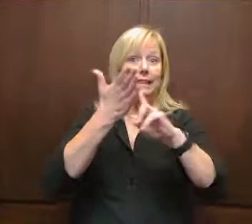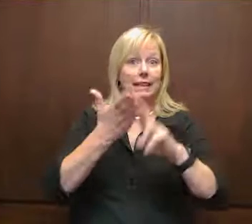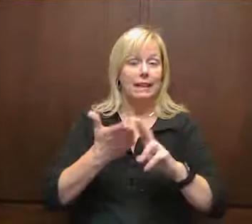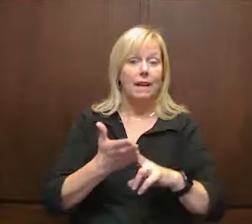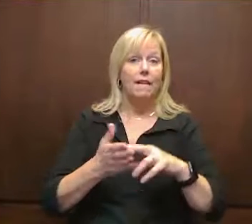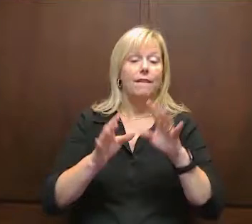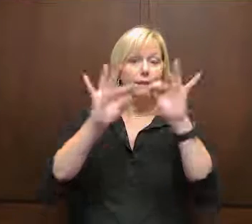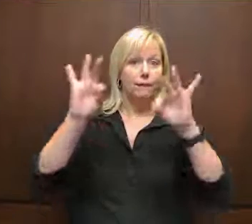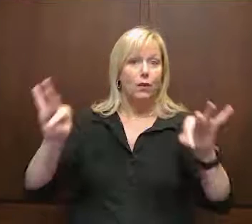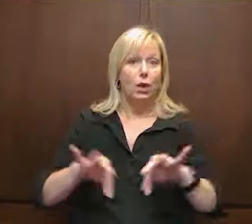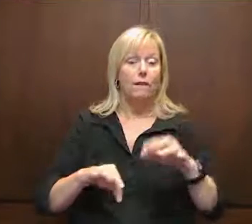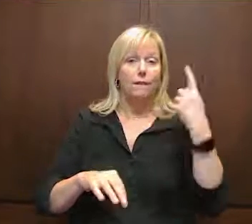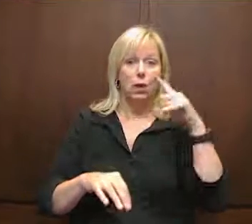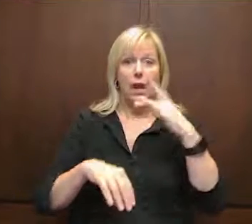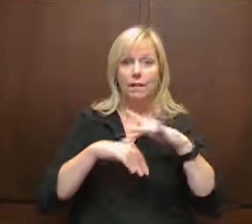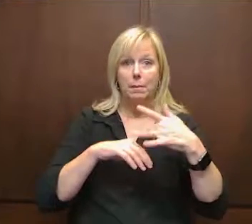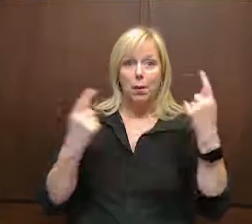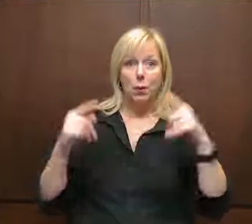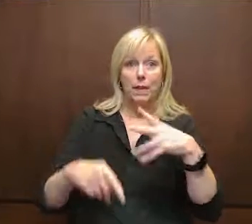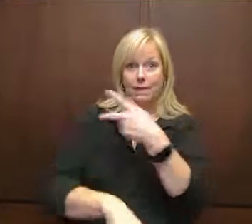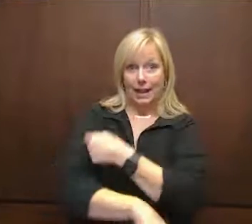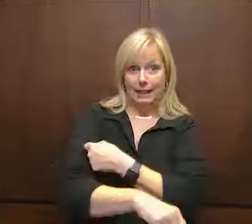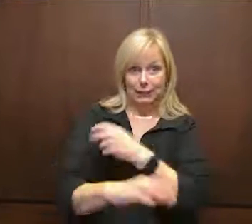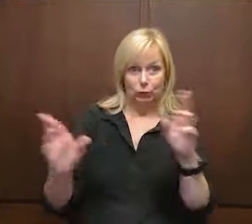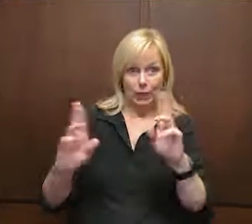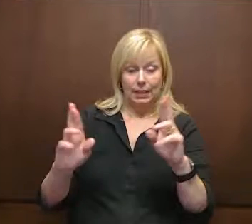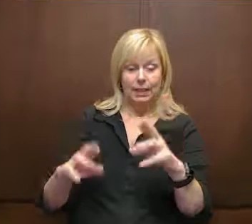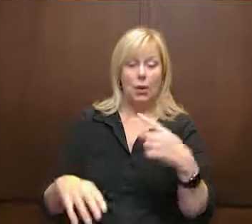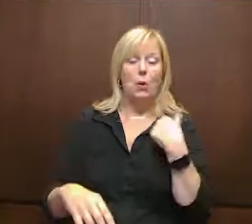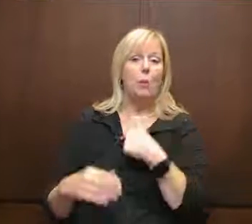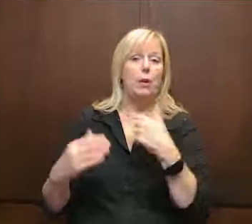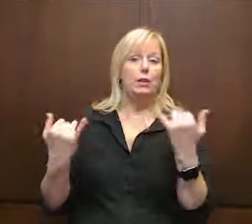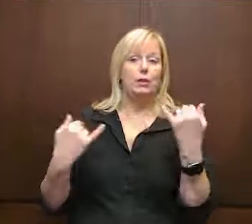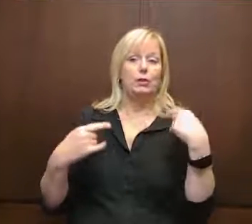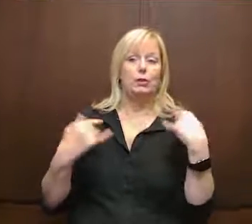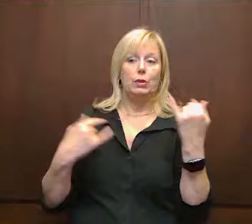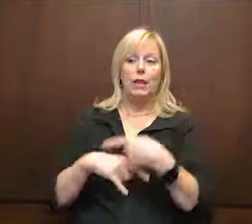the availability when the vaccine comes. We've got to the date